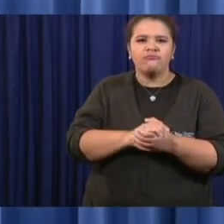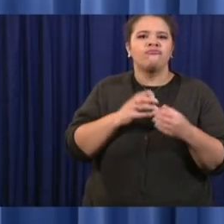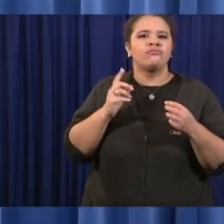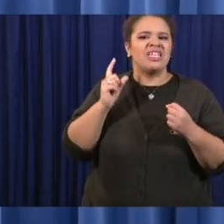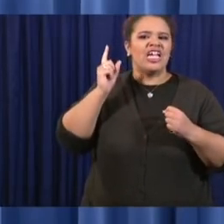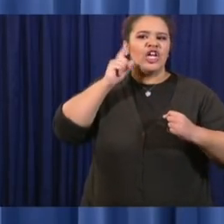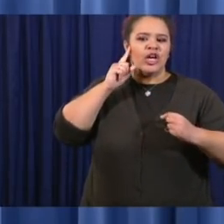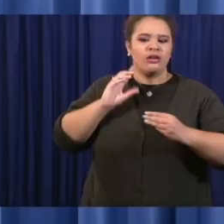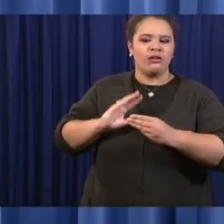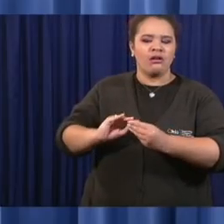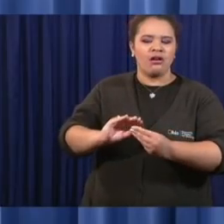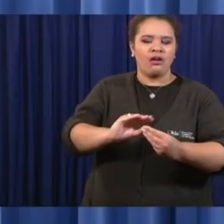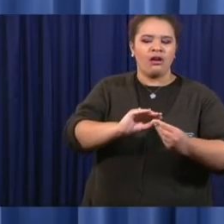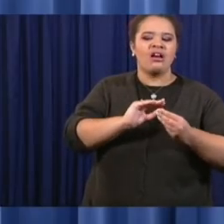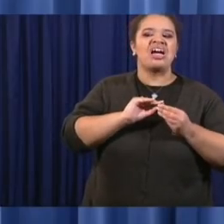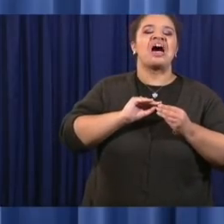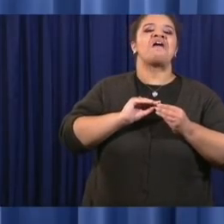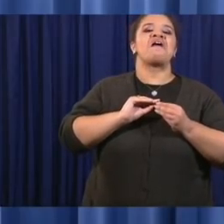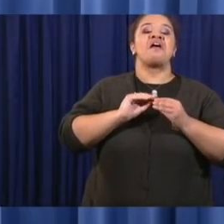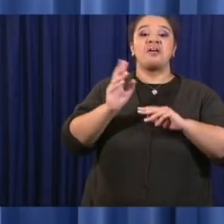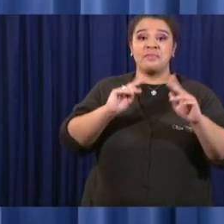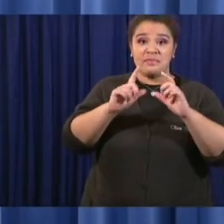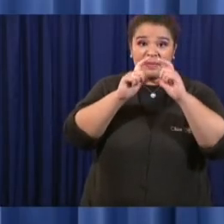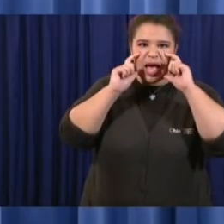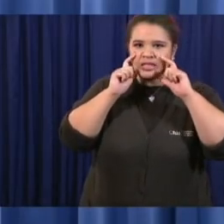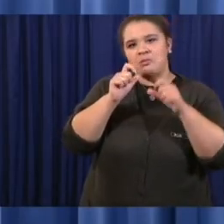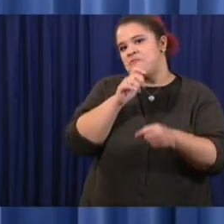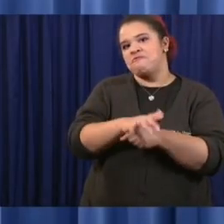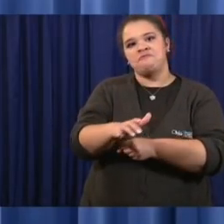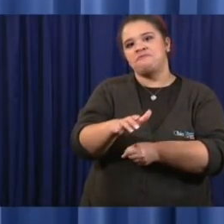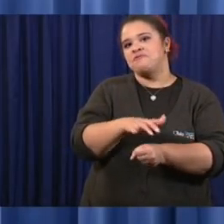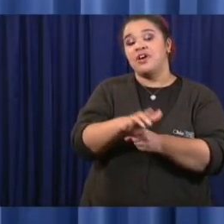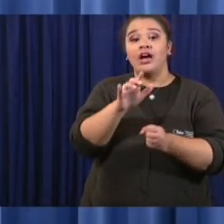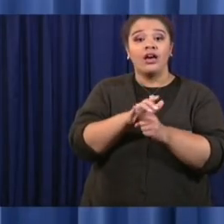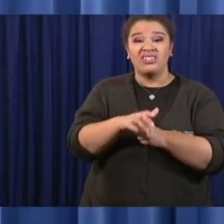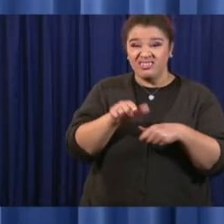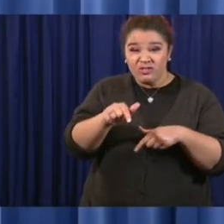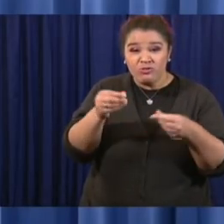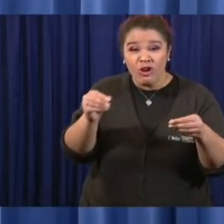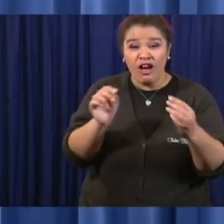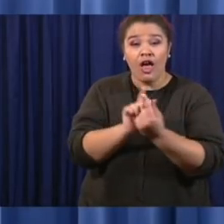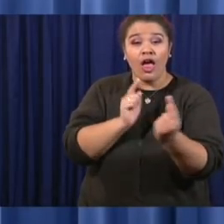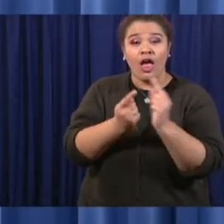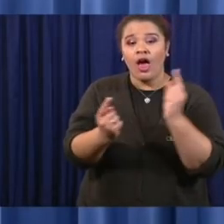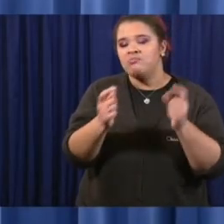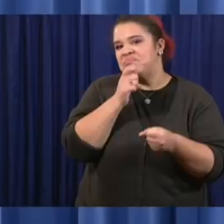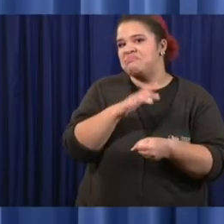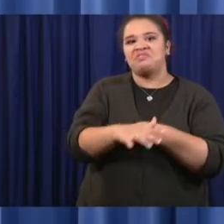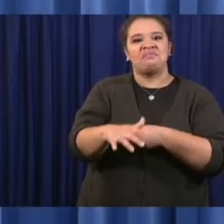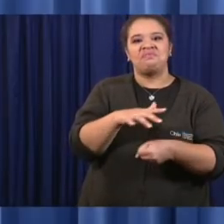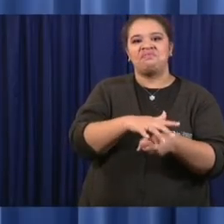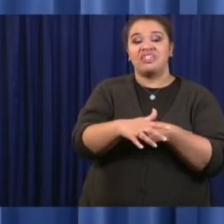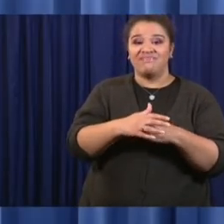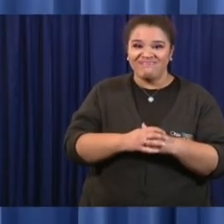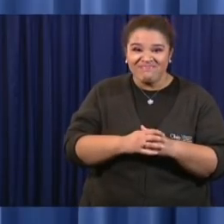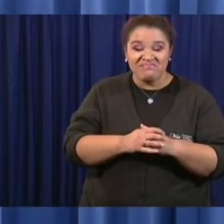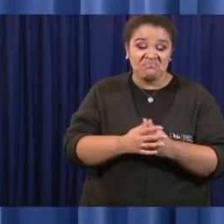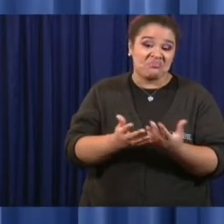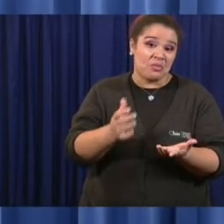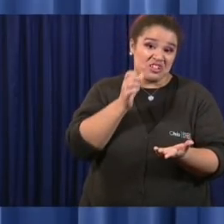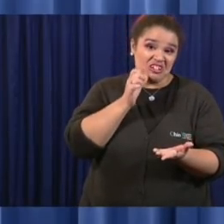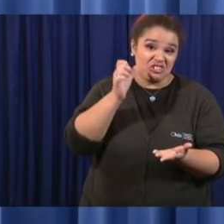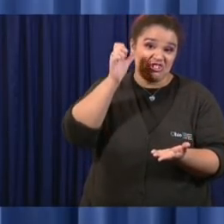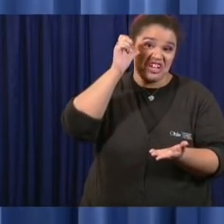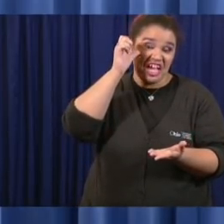or social distancing in stores right now. Yesterday, many members of the General Assembly weren't wearing a mask. The